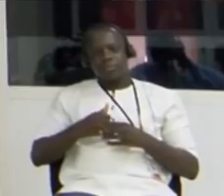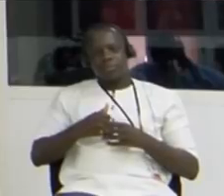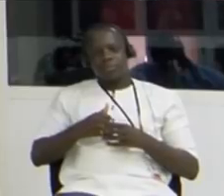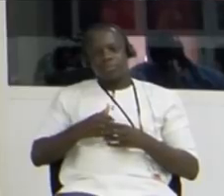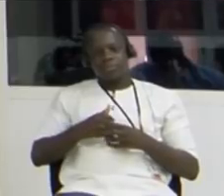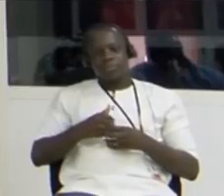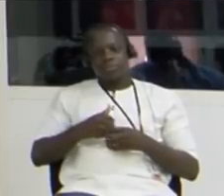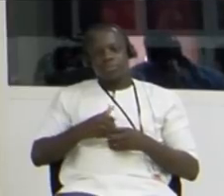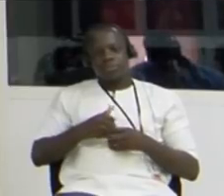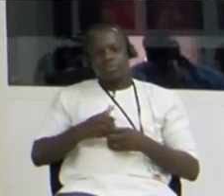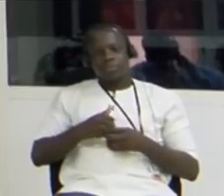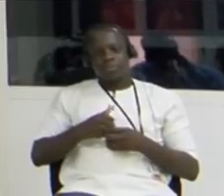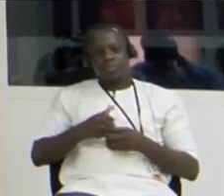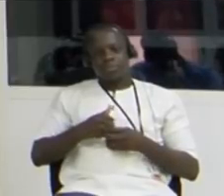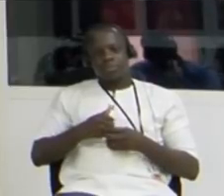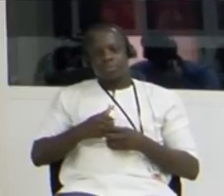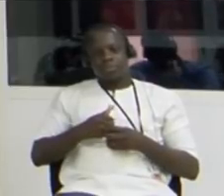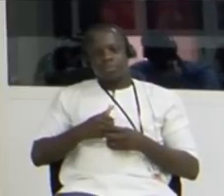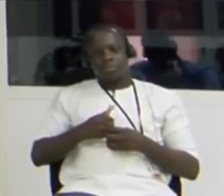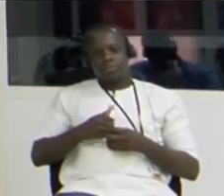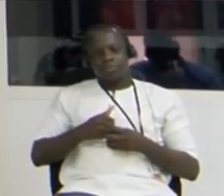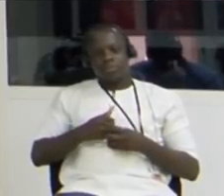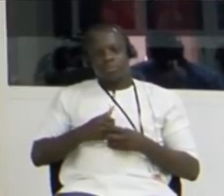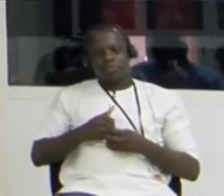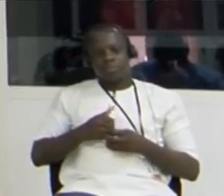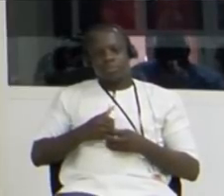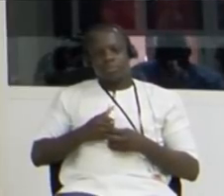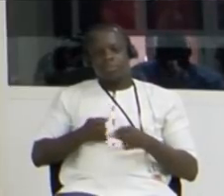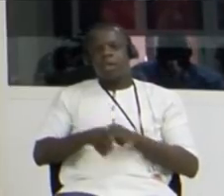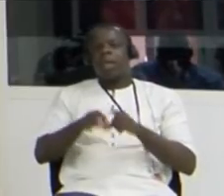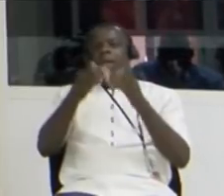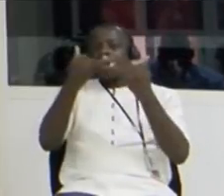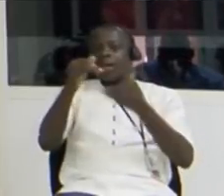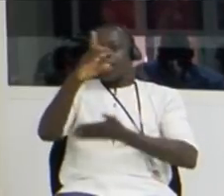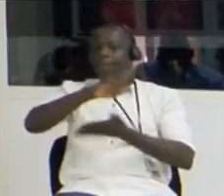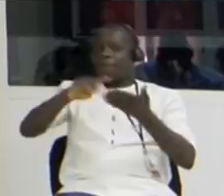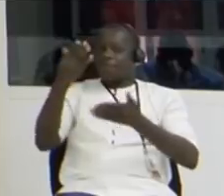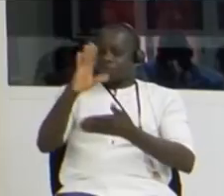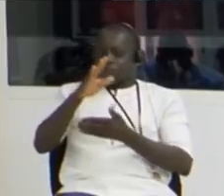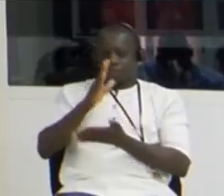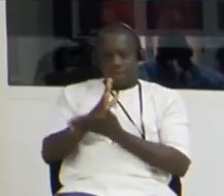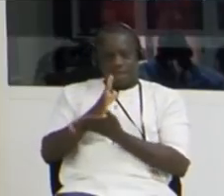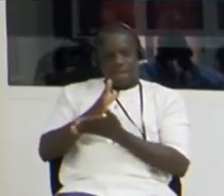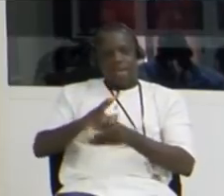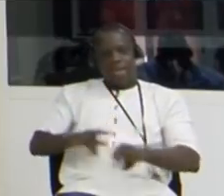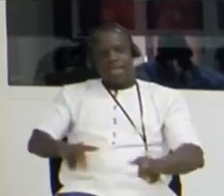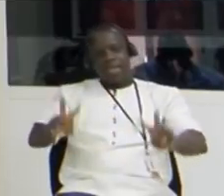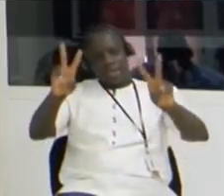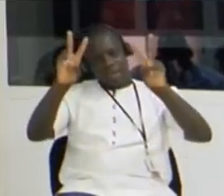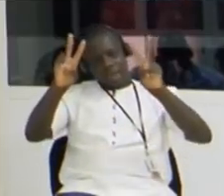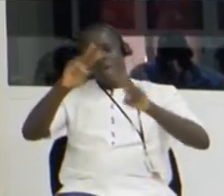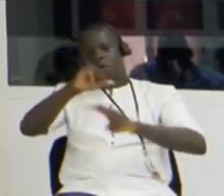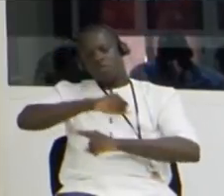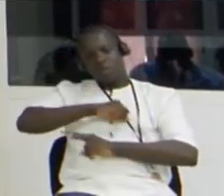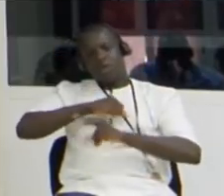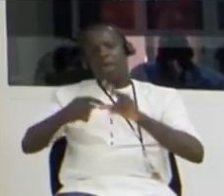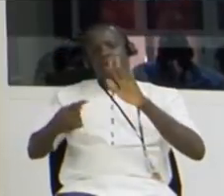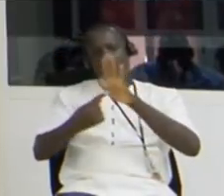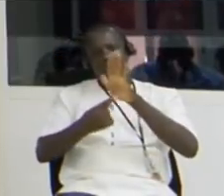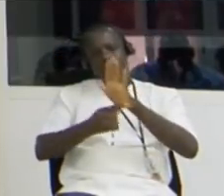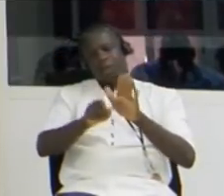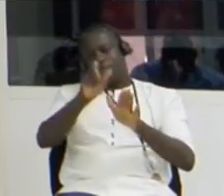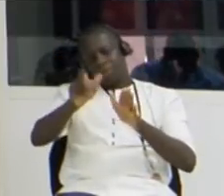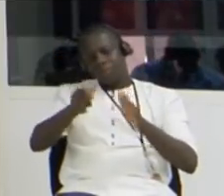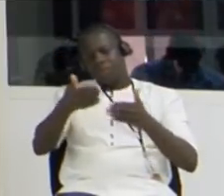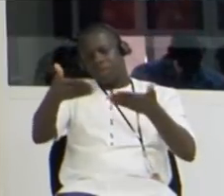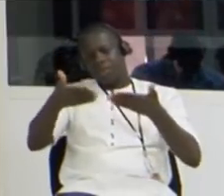And apart from the fact that the ex-president was the patron of the pageant, was there any